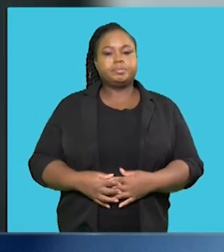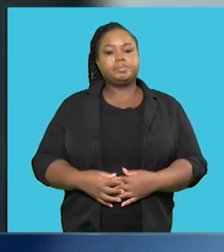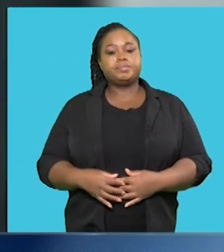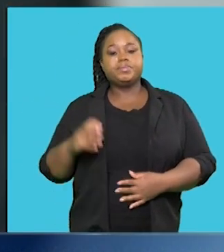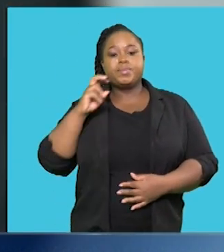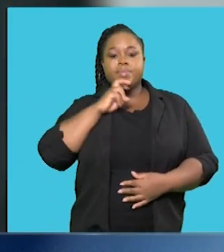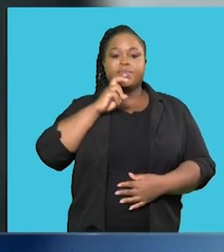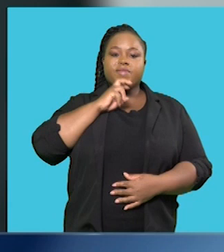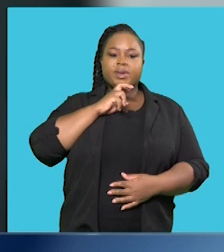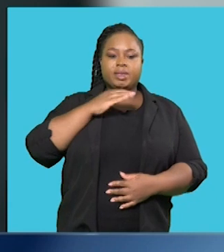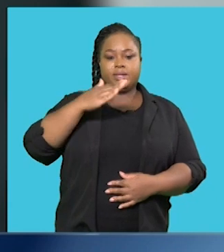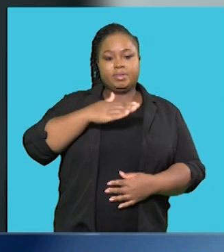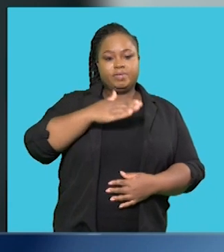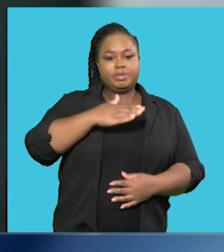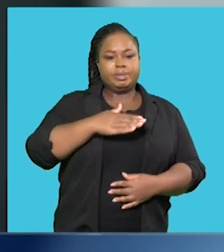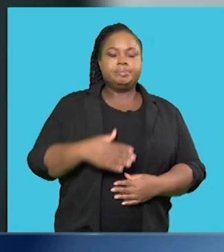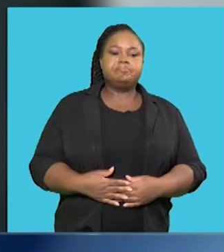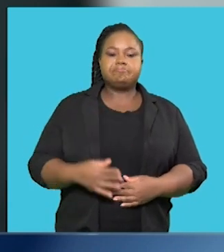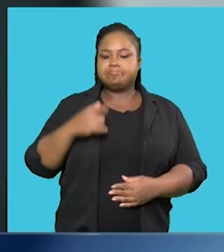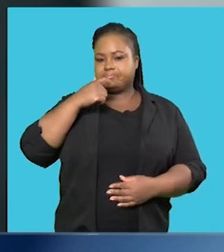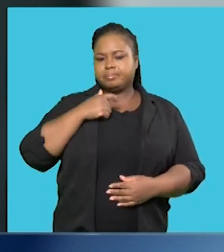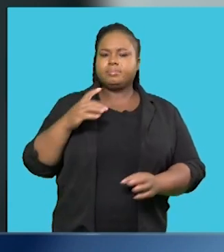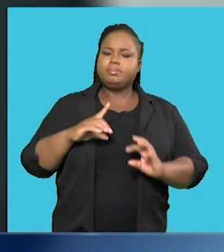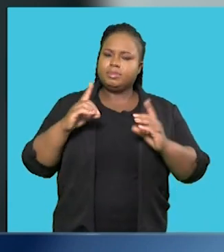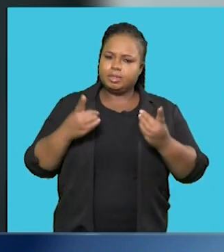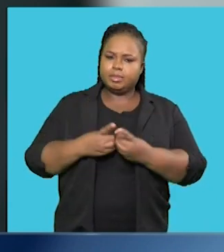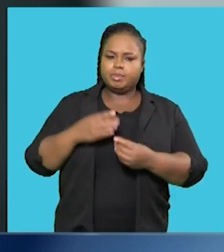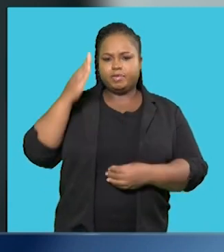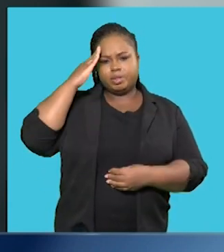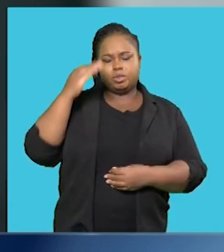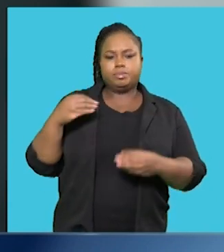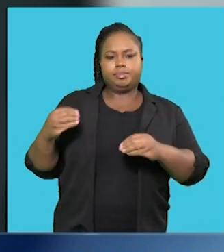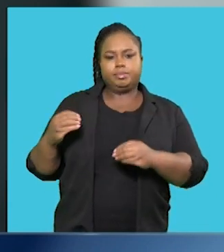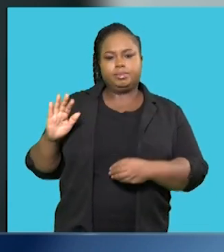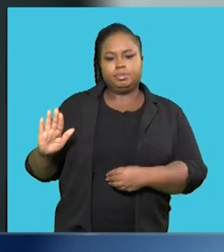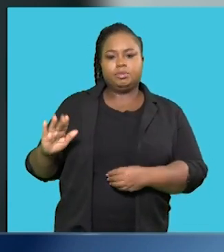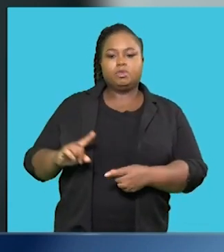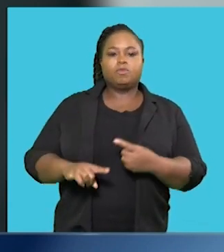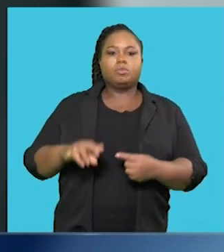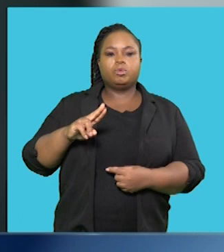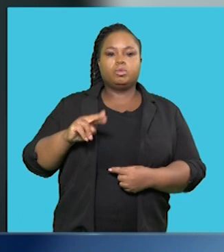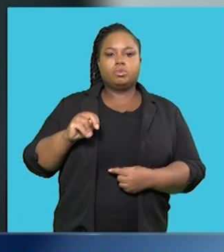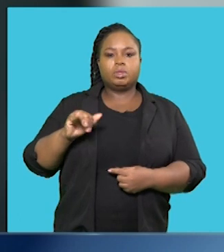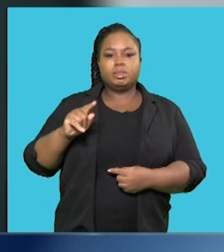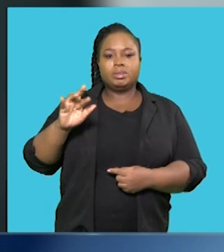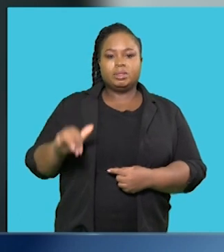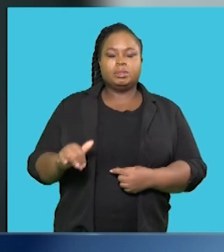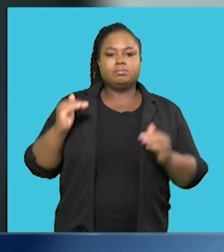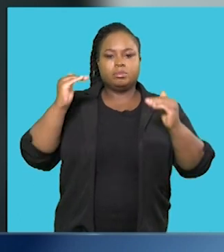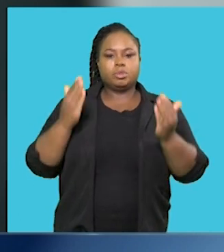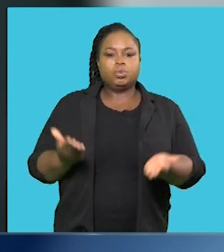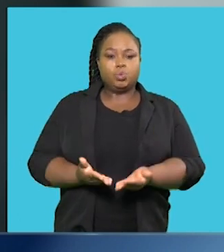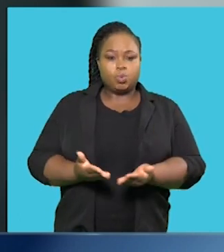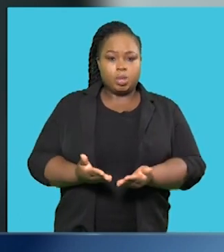Friday evening, sadly, the departmental head of commerce from Unity Secondary